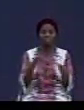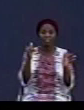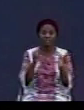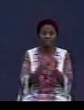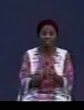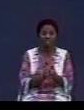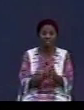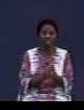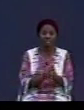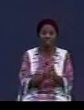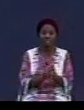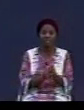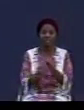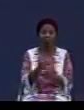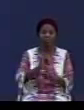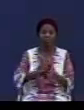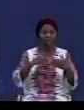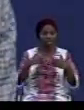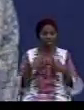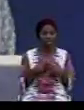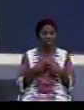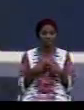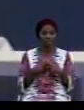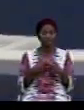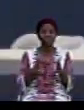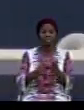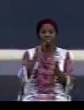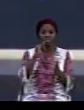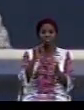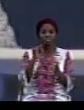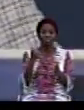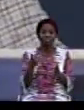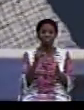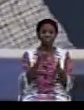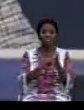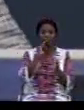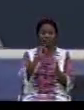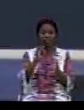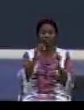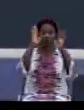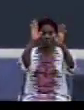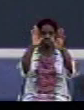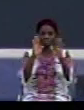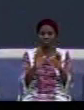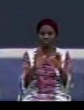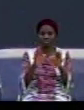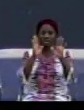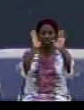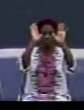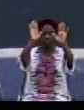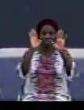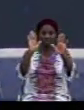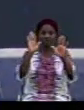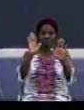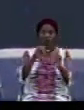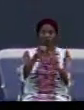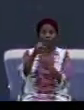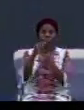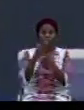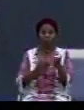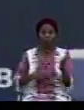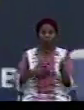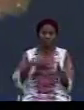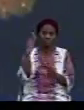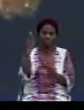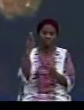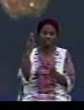It's wonderful when somebody preaches salvation and he himself has salvation. It's wonderful